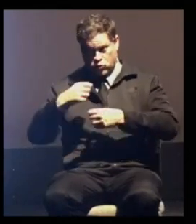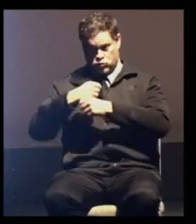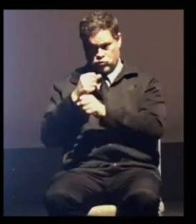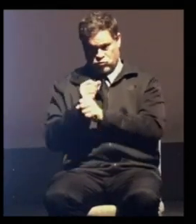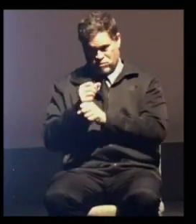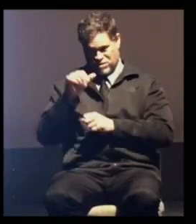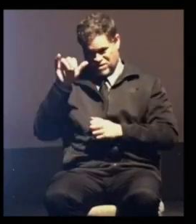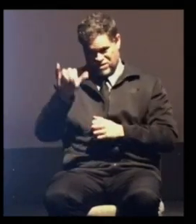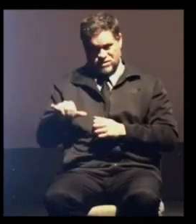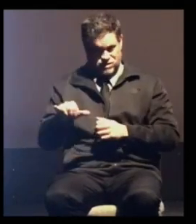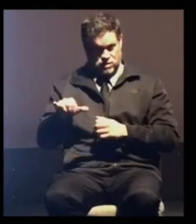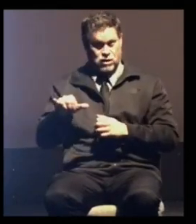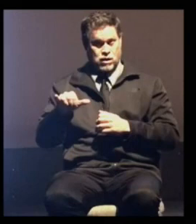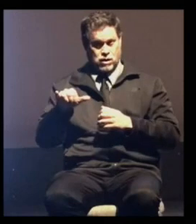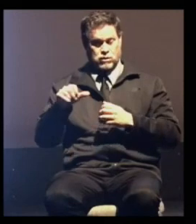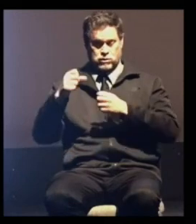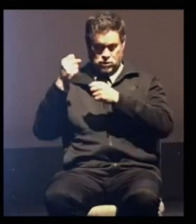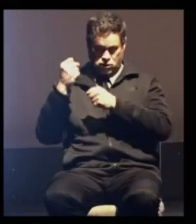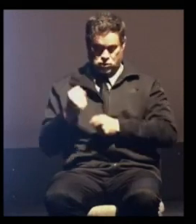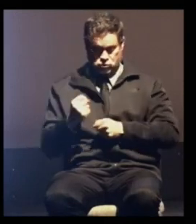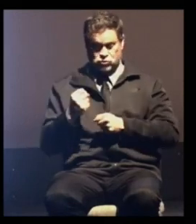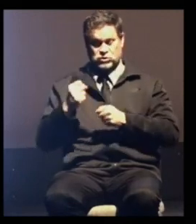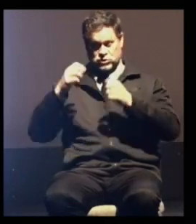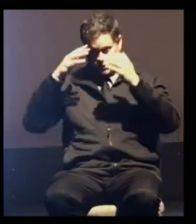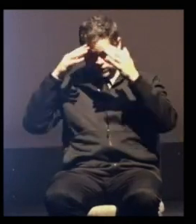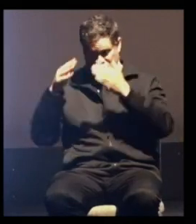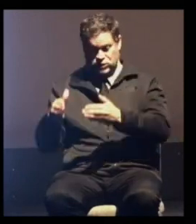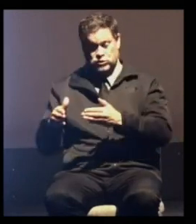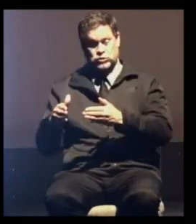that concentration and that attention.